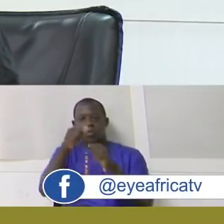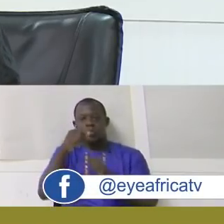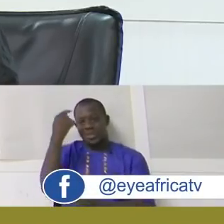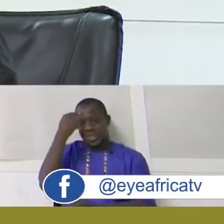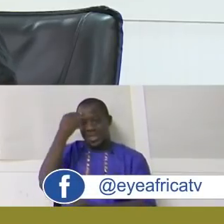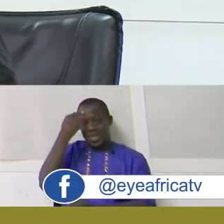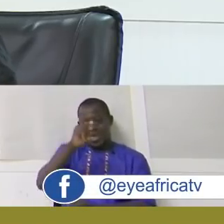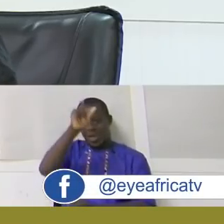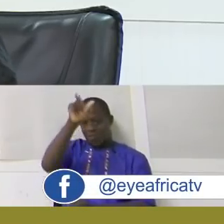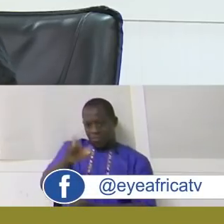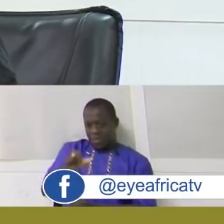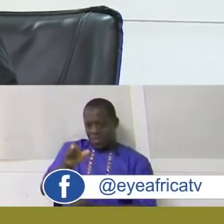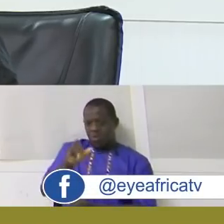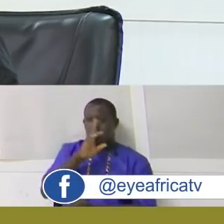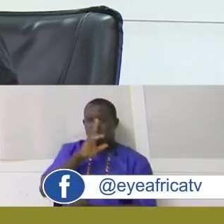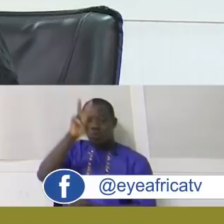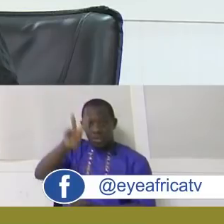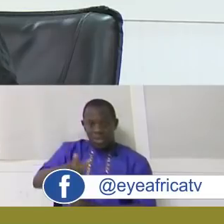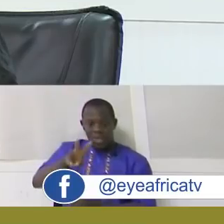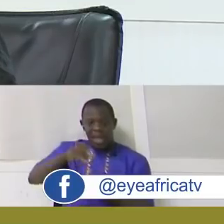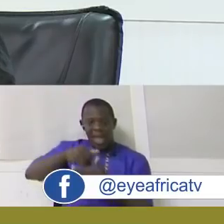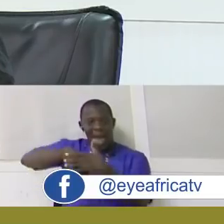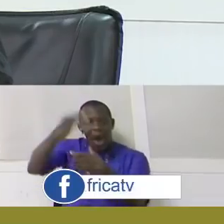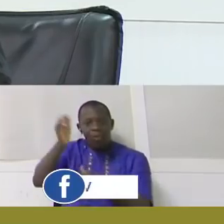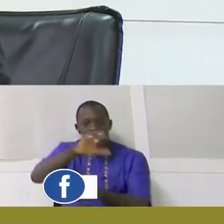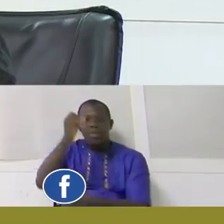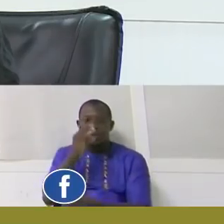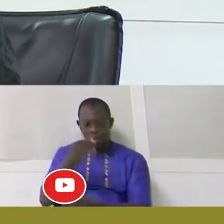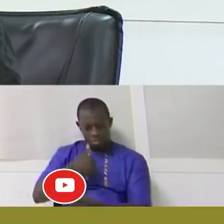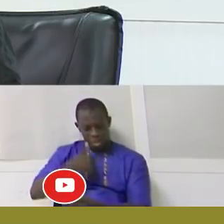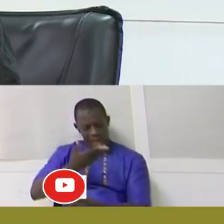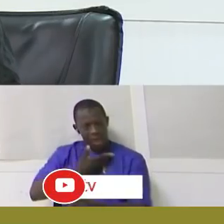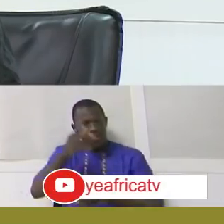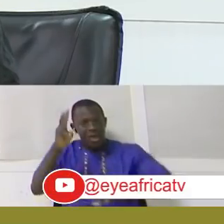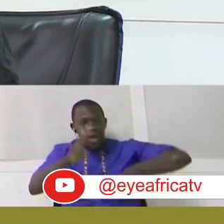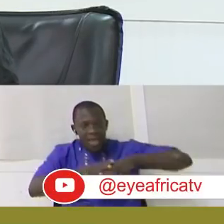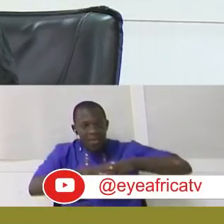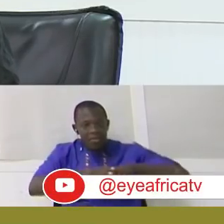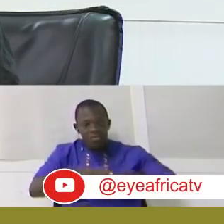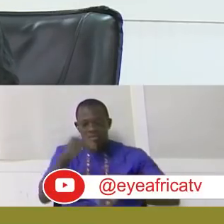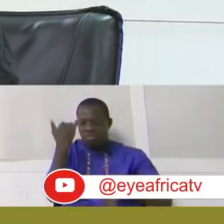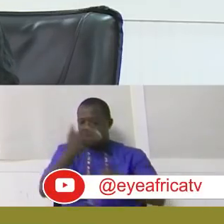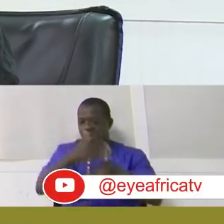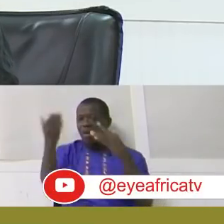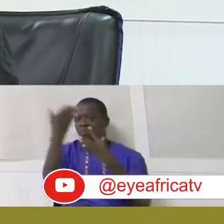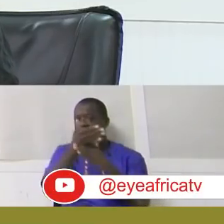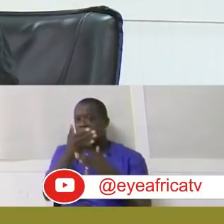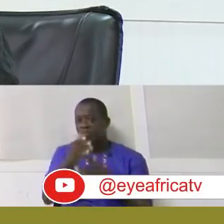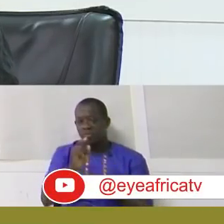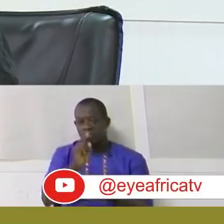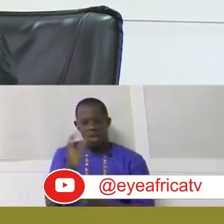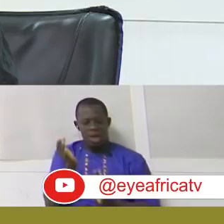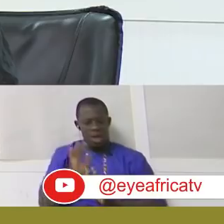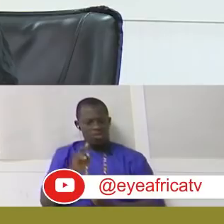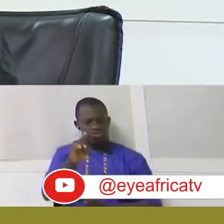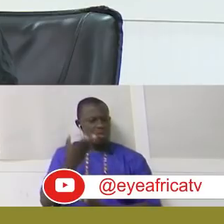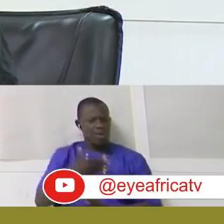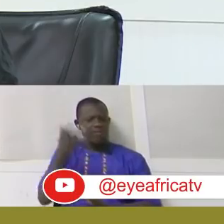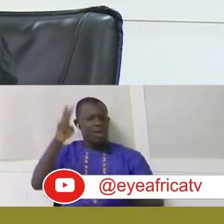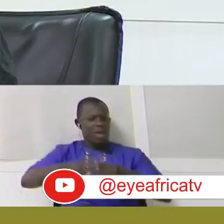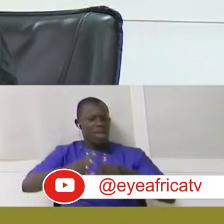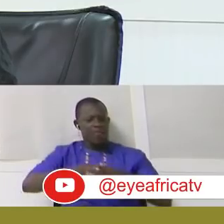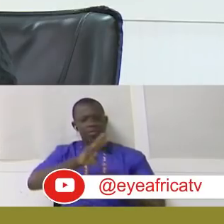xamne su gene se ne la man dama am domi jangoro bi da nga ne dedet because you would not believe it if someone came and